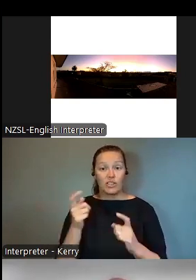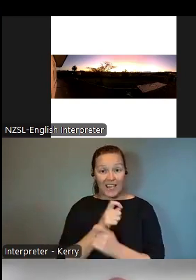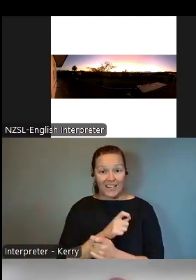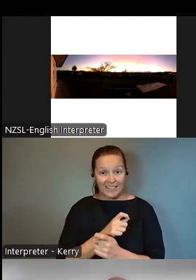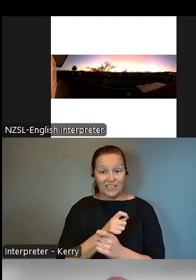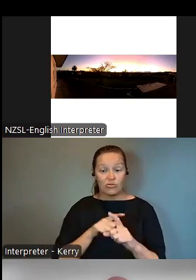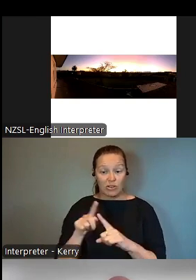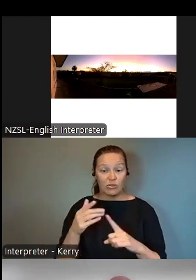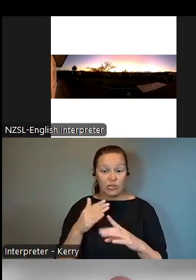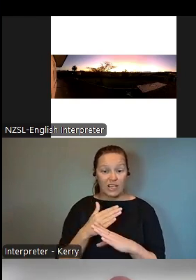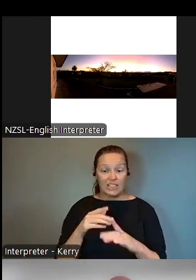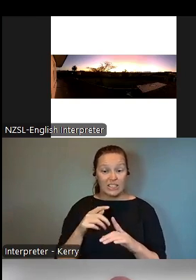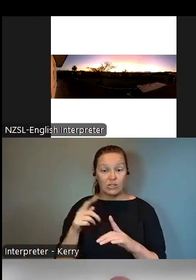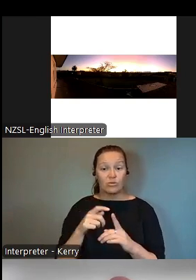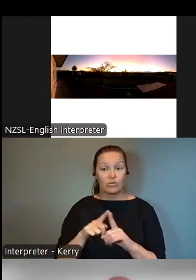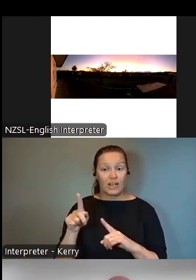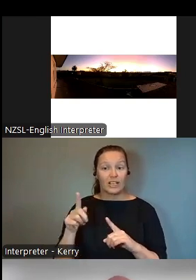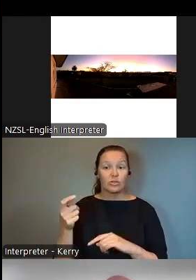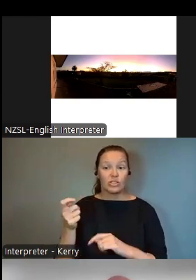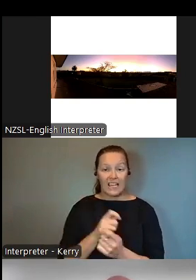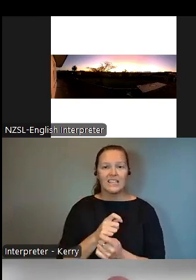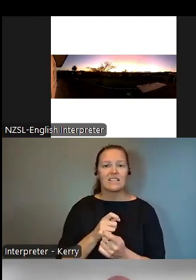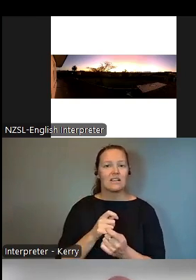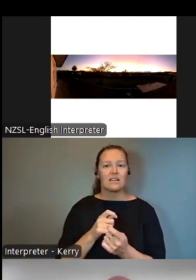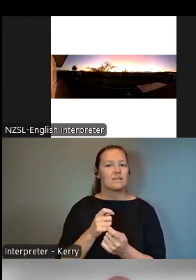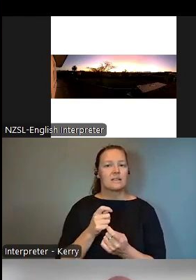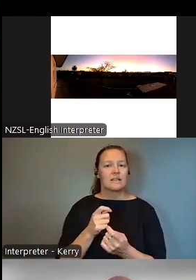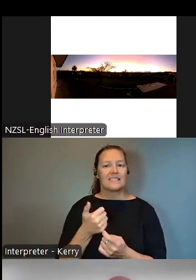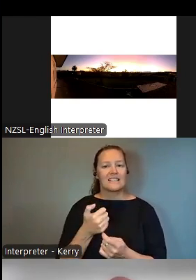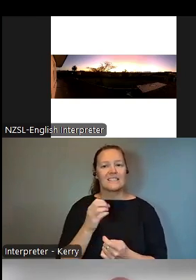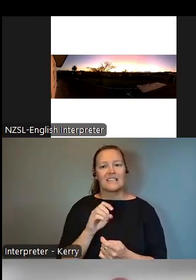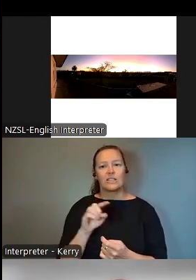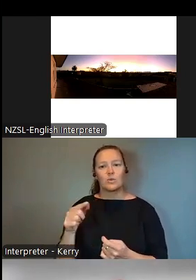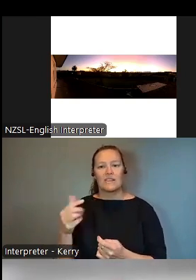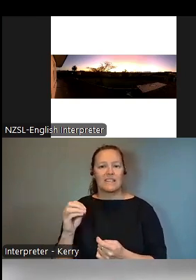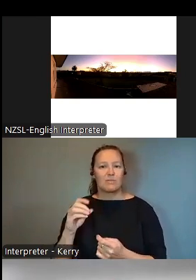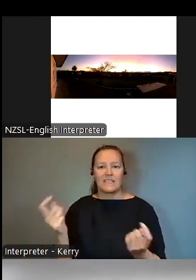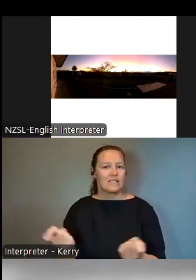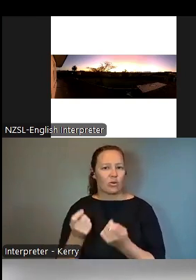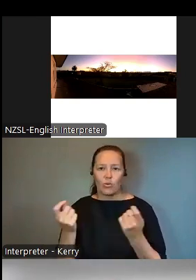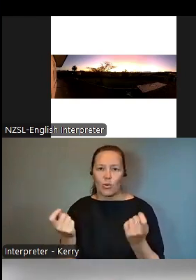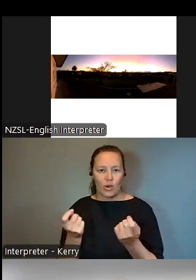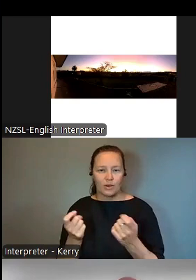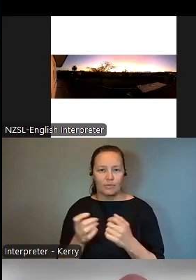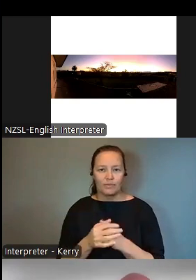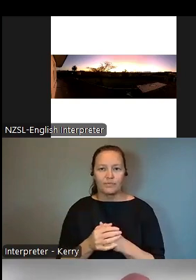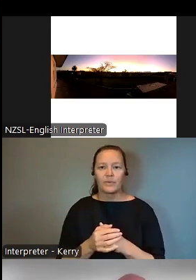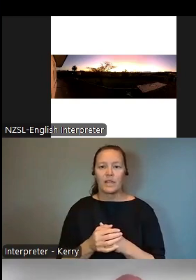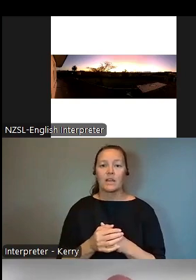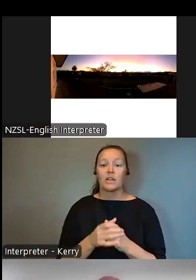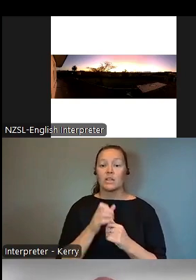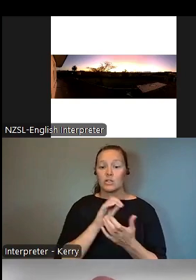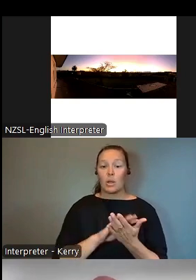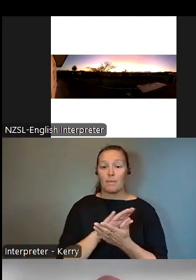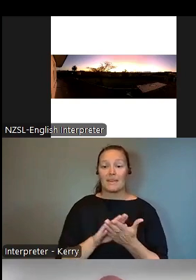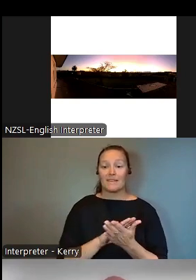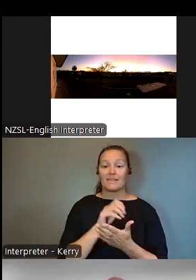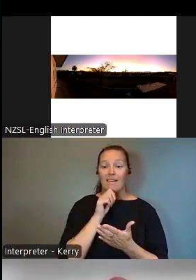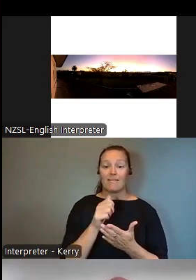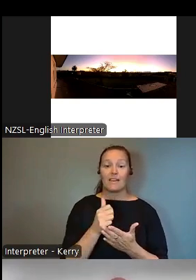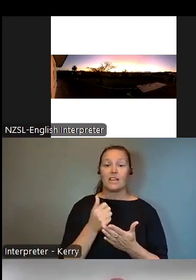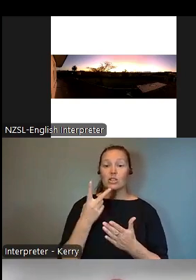to achieve their intended goals, 60 to 70%. So what that means is that after 2 years of